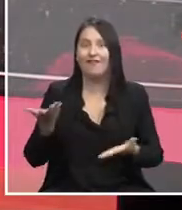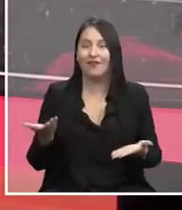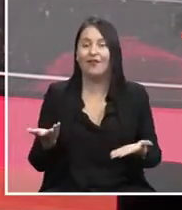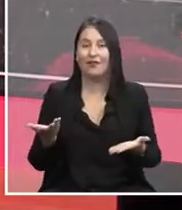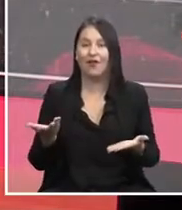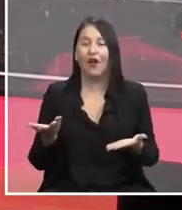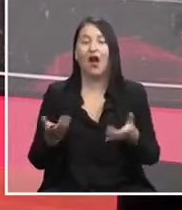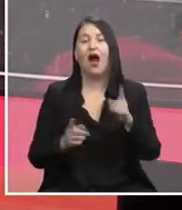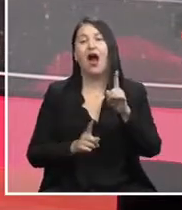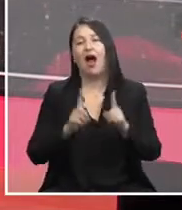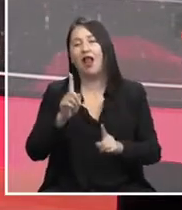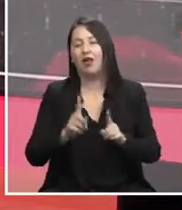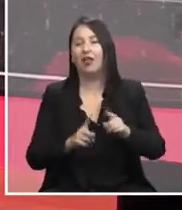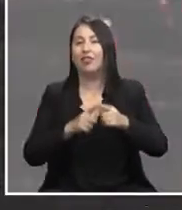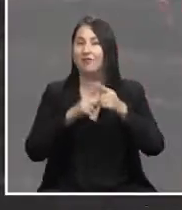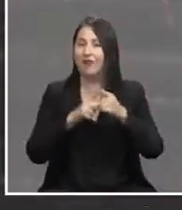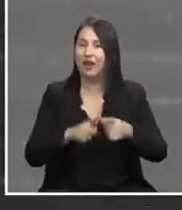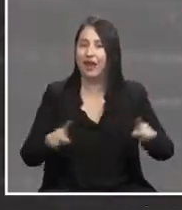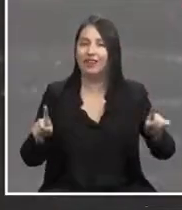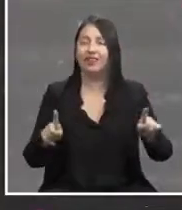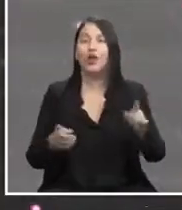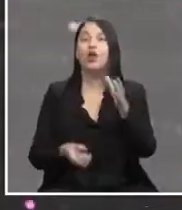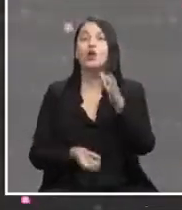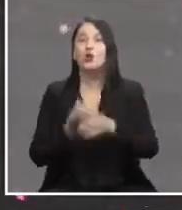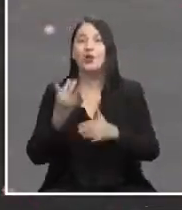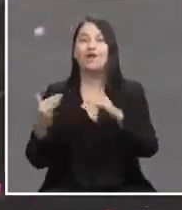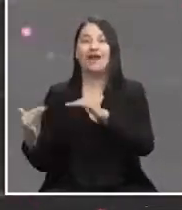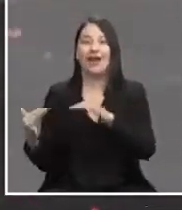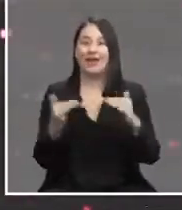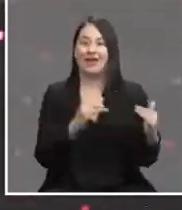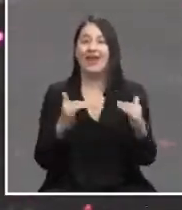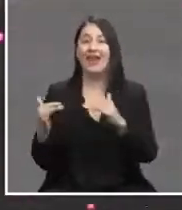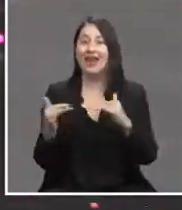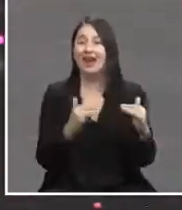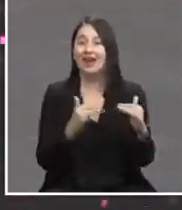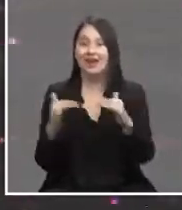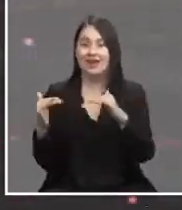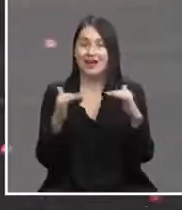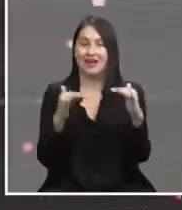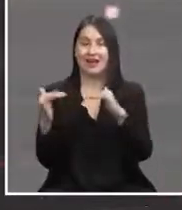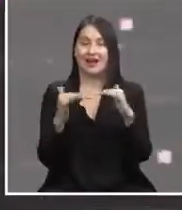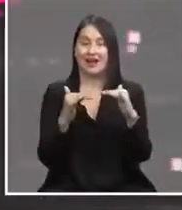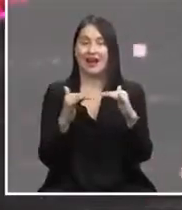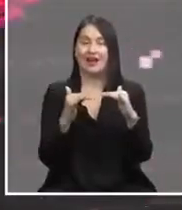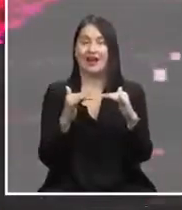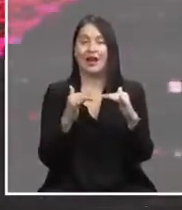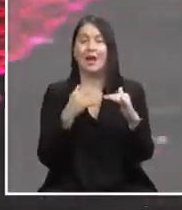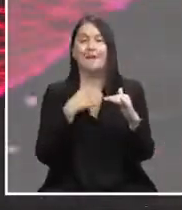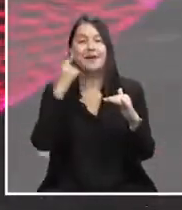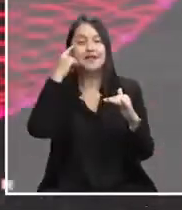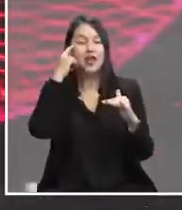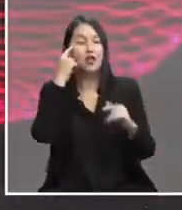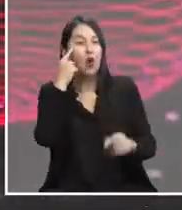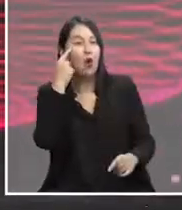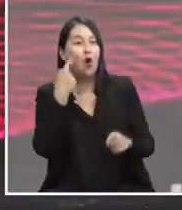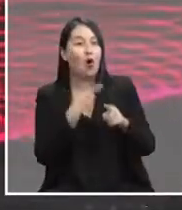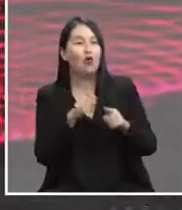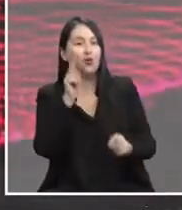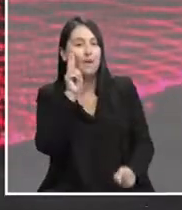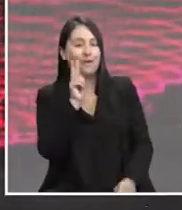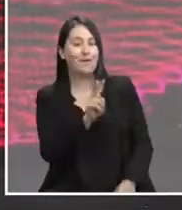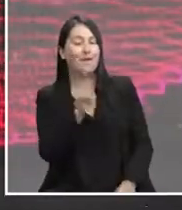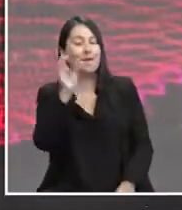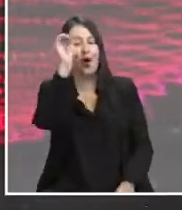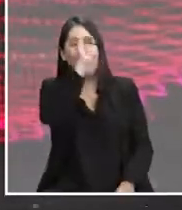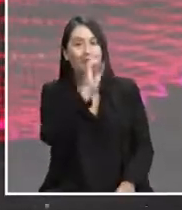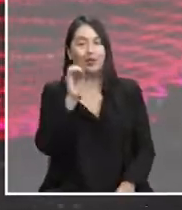war under another threshold. And that threshold is lethality.